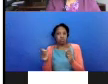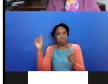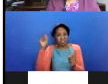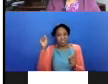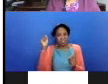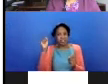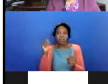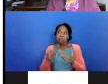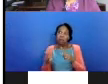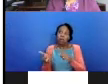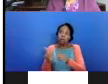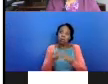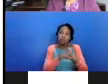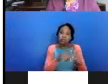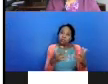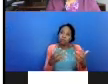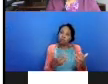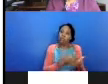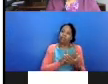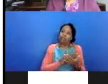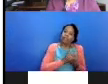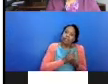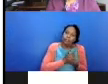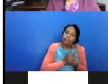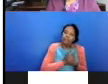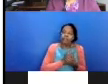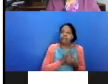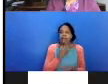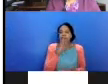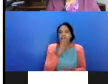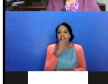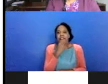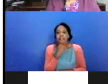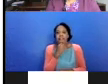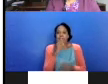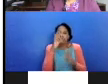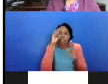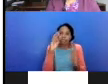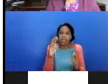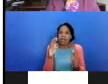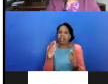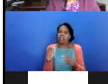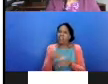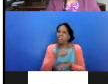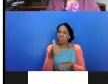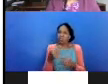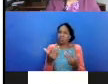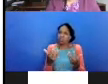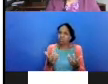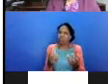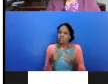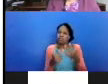power and control or you want love, caring, and respect. And of course, most of these guys want both because they've got this influence